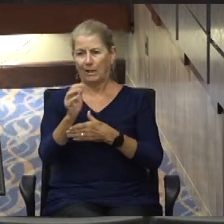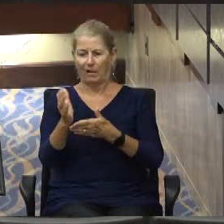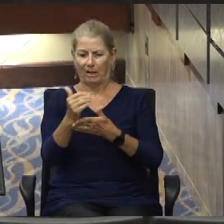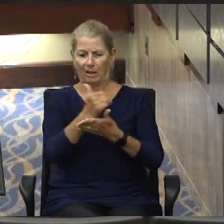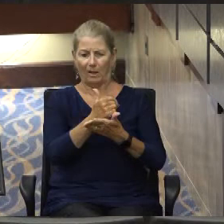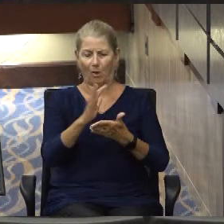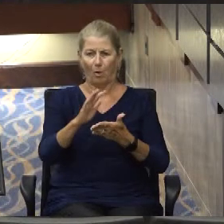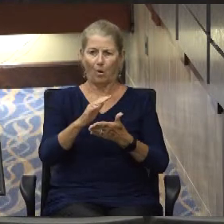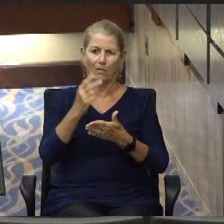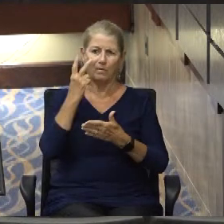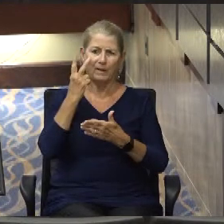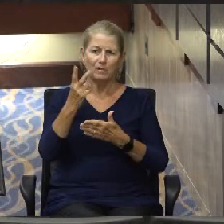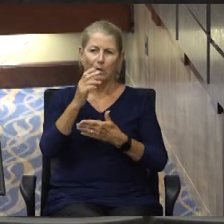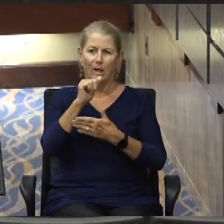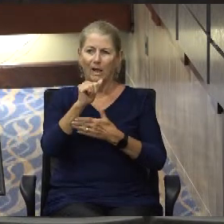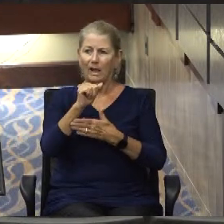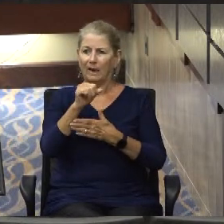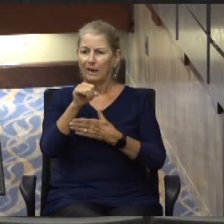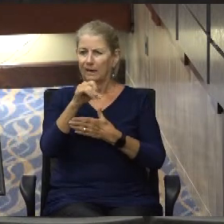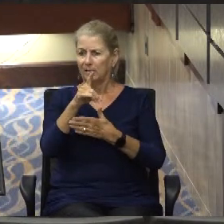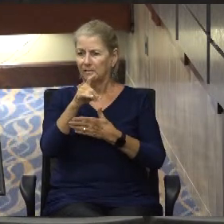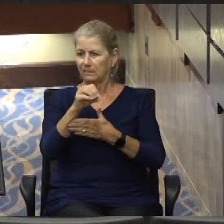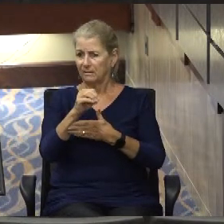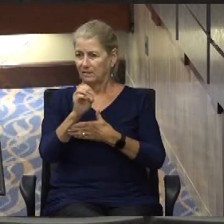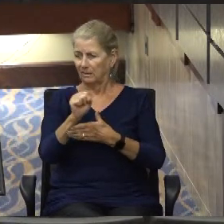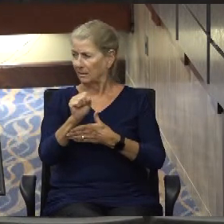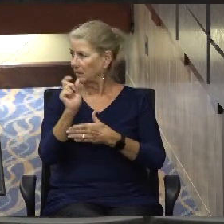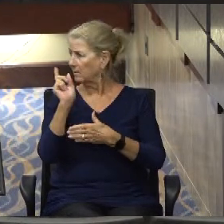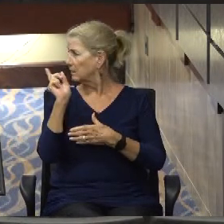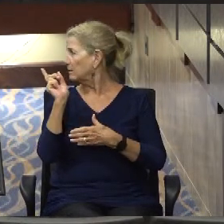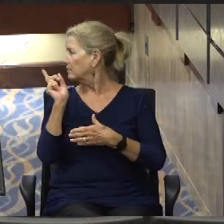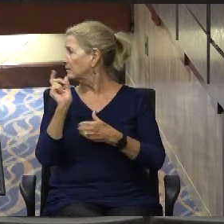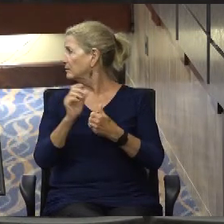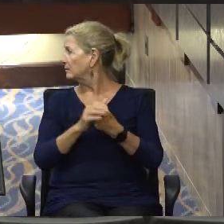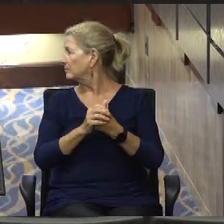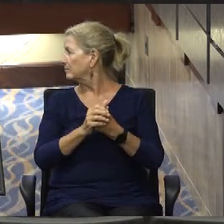going to come and give us his, he's our last work session for today.